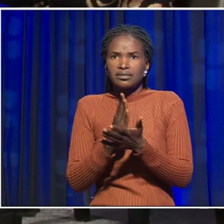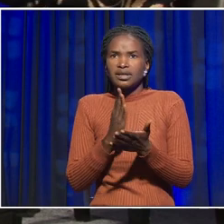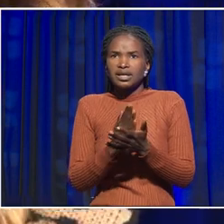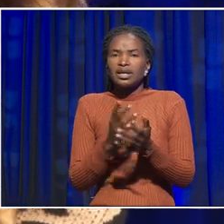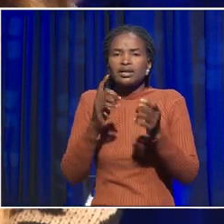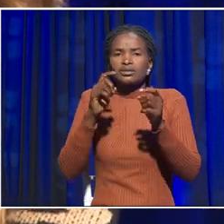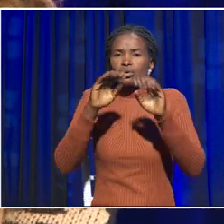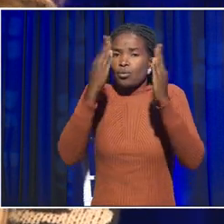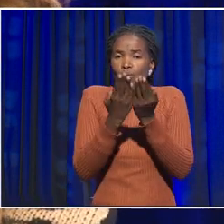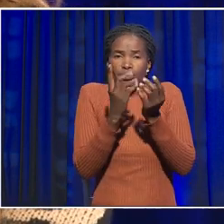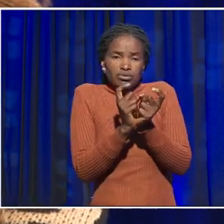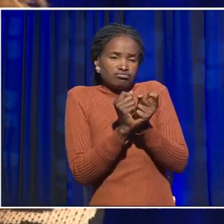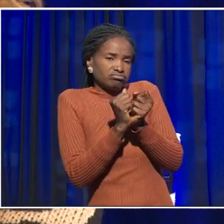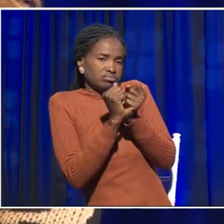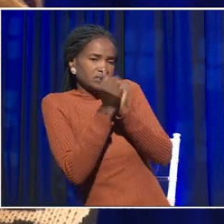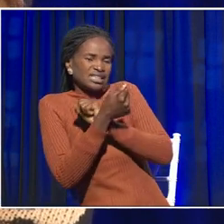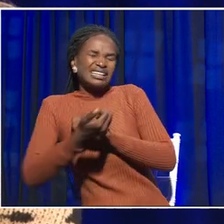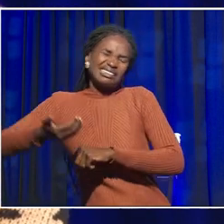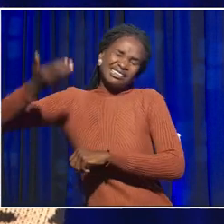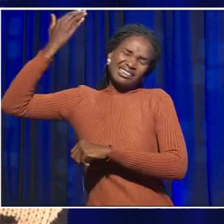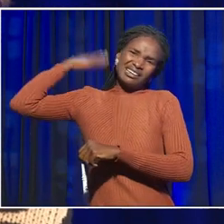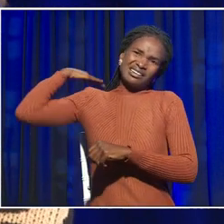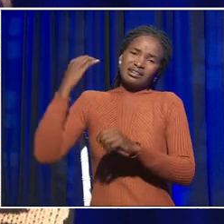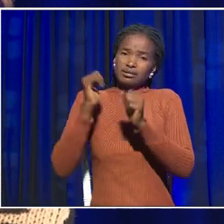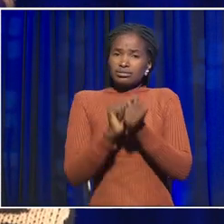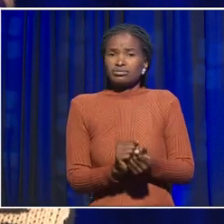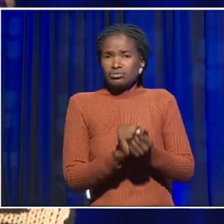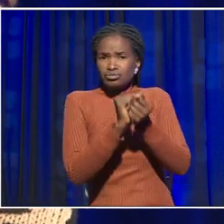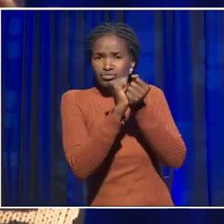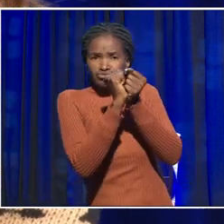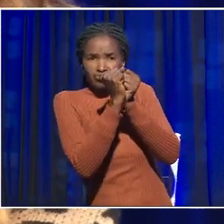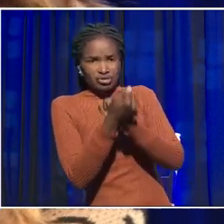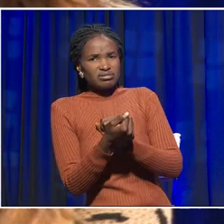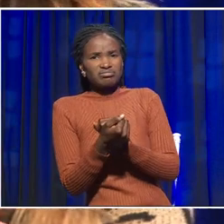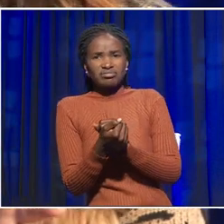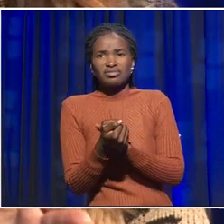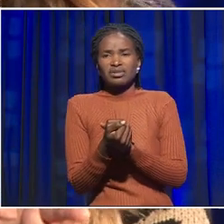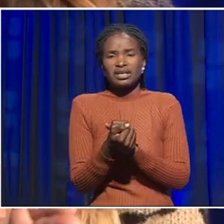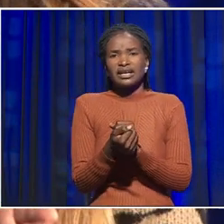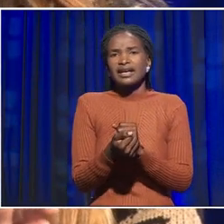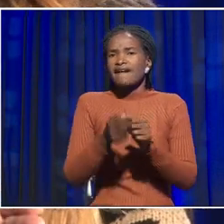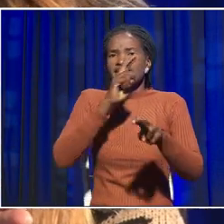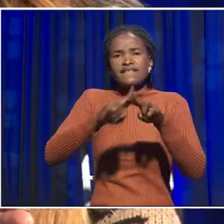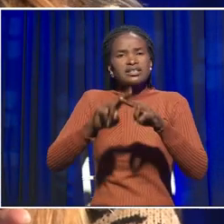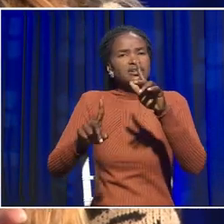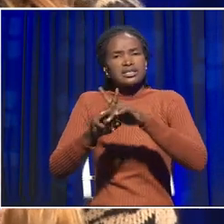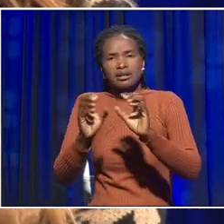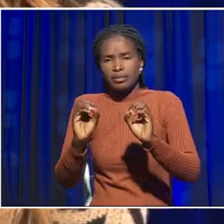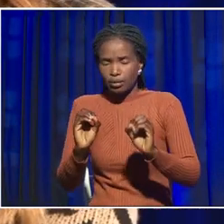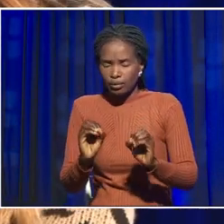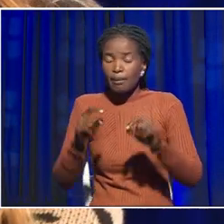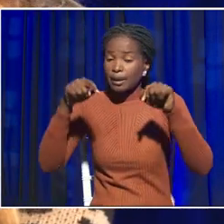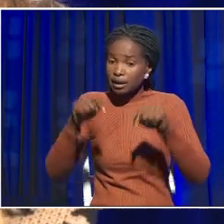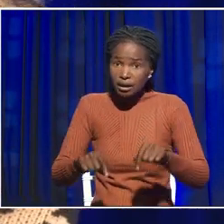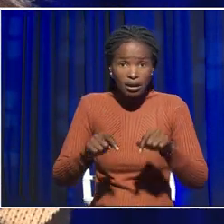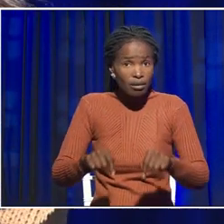a huge transition. Probably back in the days, this transition was in a longer extension of time. Mm-hmm. Now